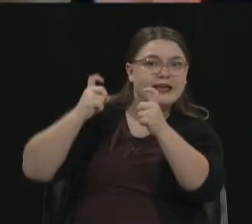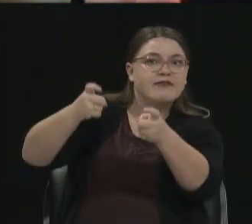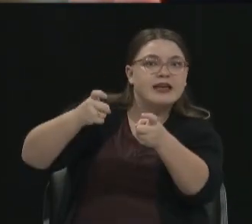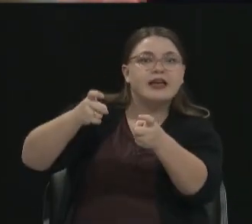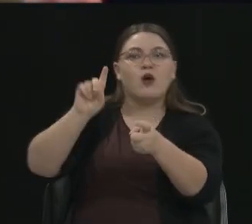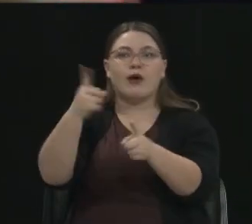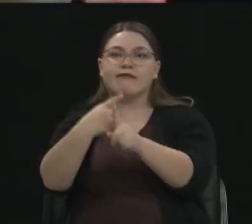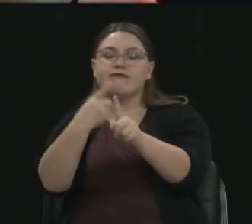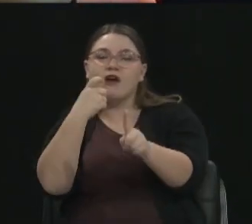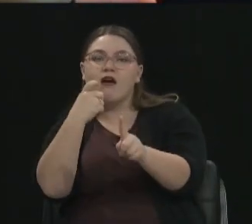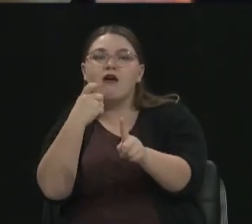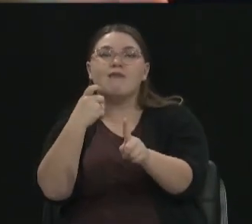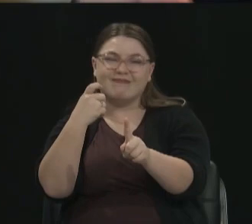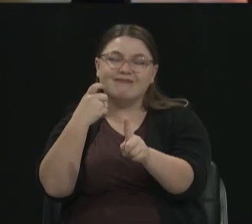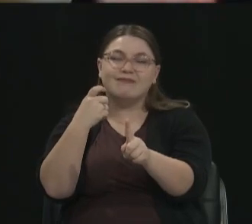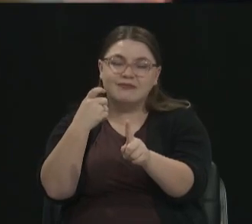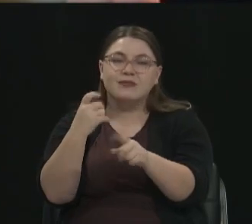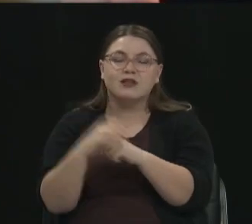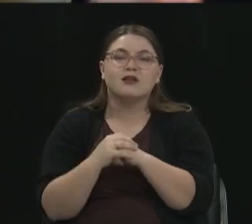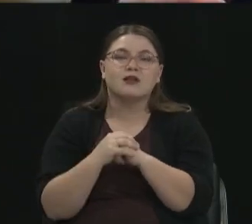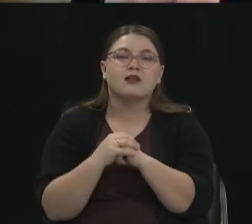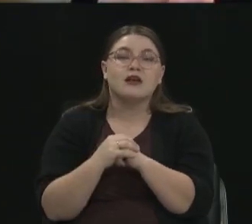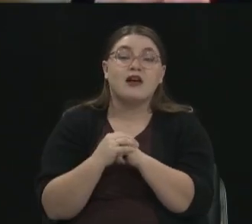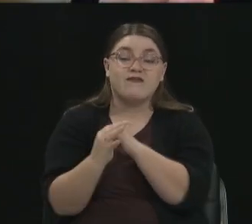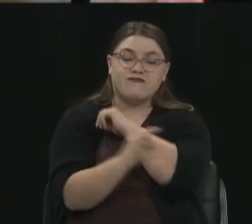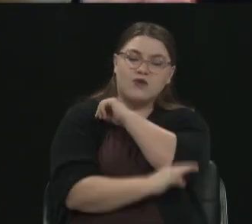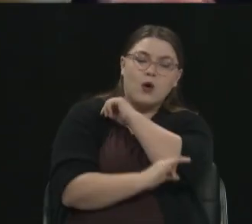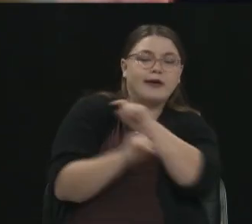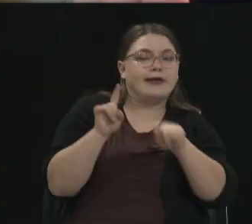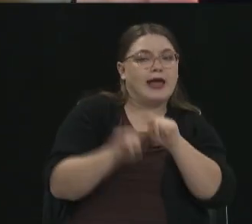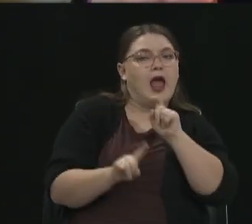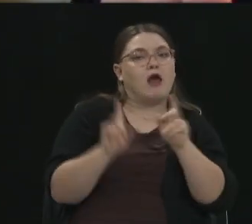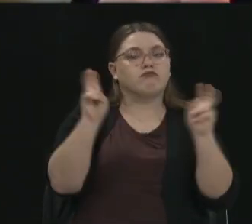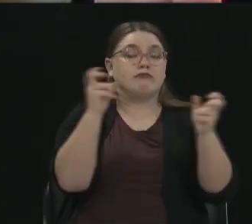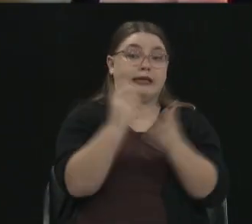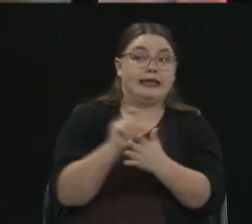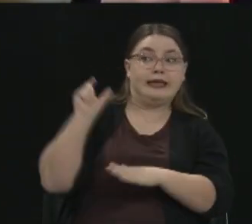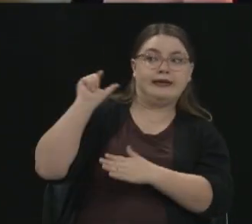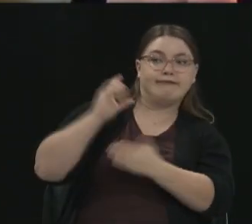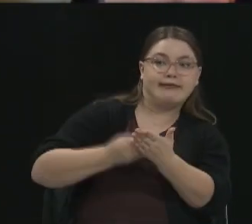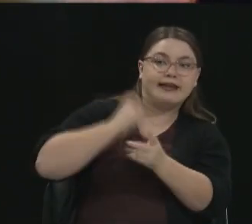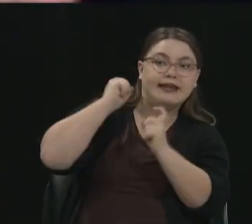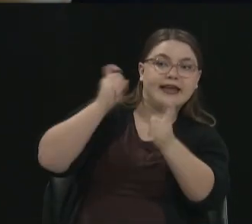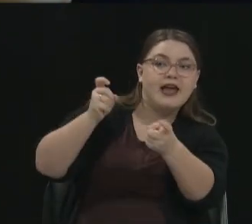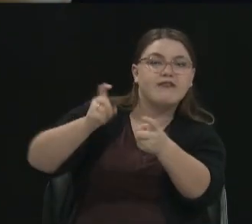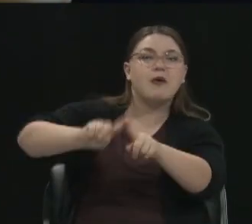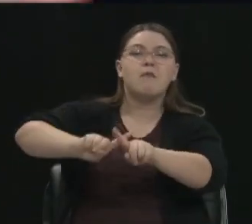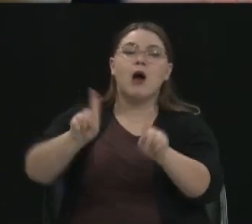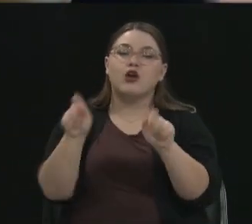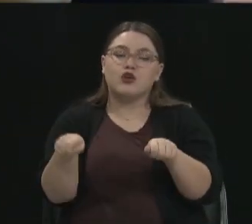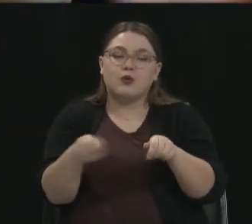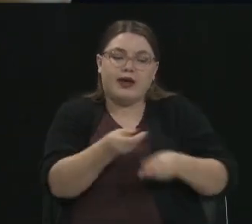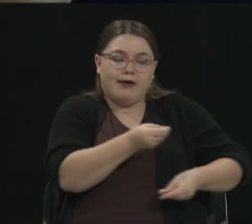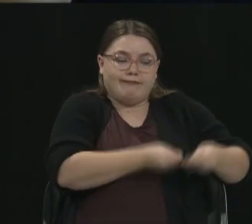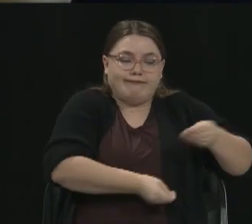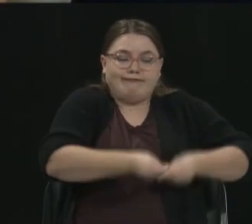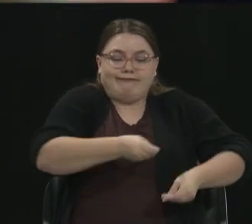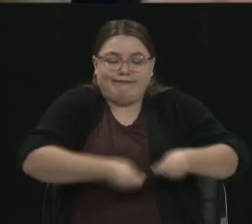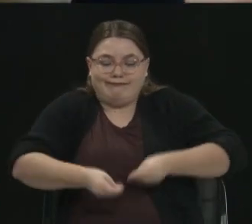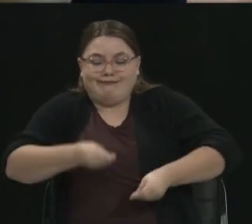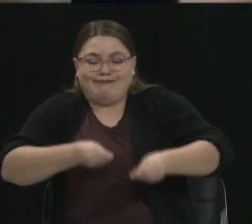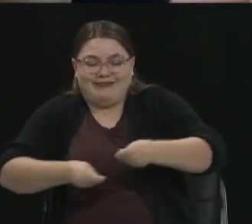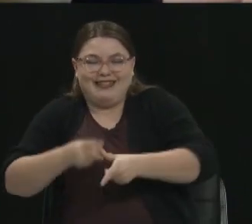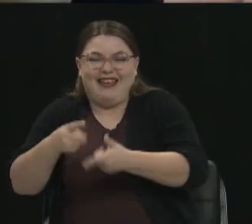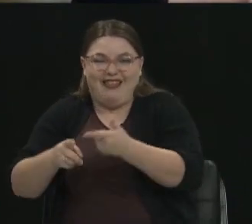foreign individuals, but it's really hard to trace down at this end. So you think about it as on